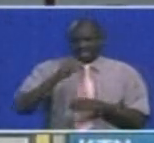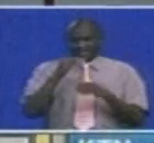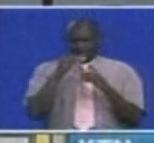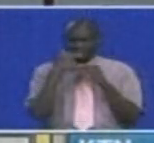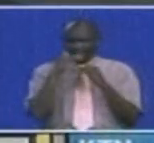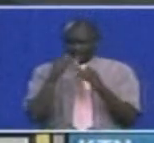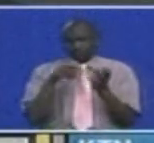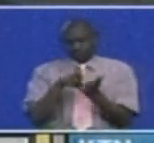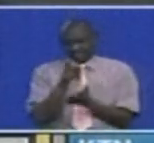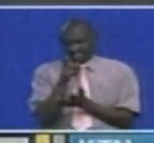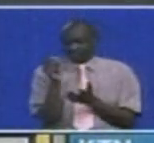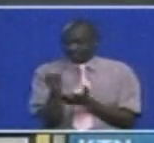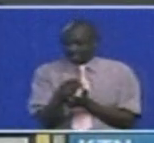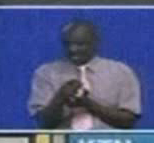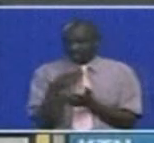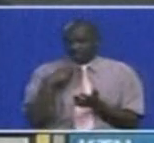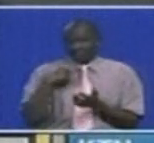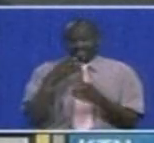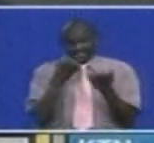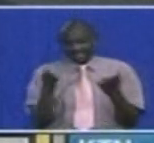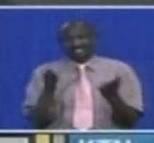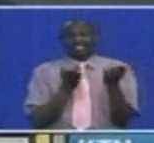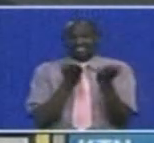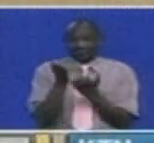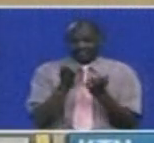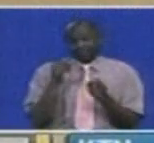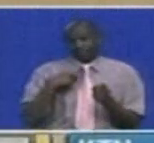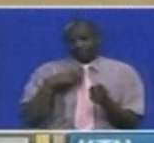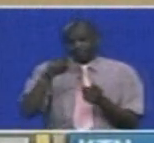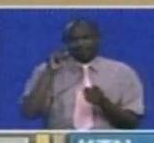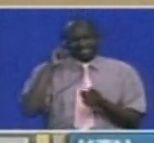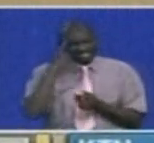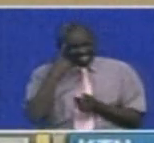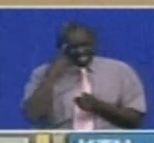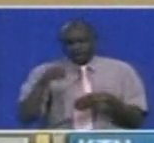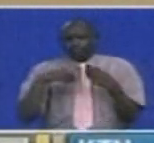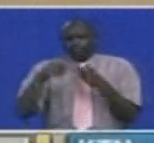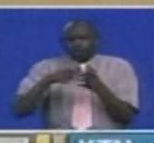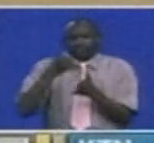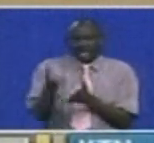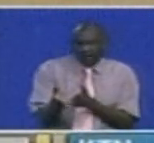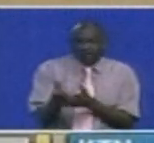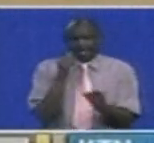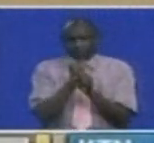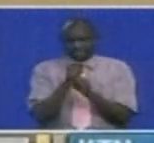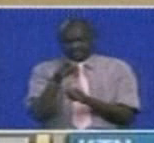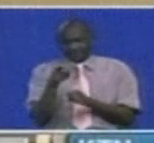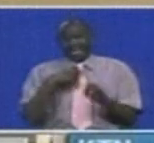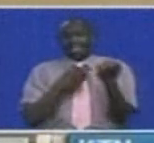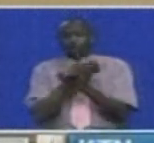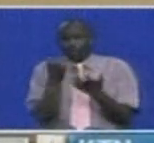as a way to assuage the rising cost of goods and services without taking into account the productivity of workers and the ability of the economy to